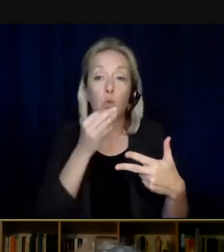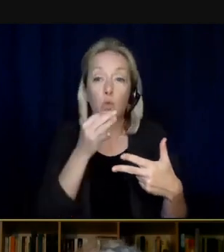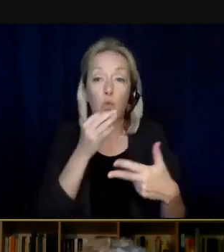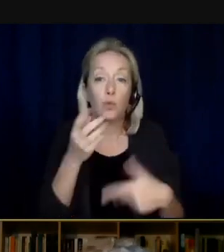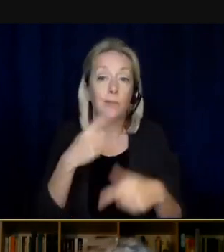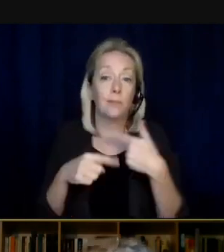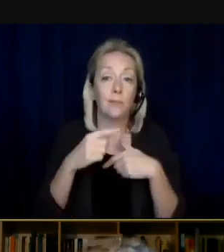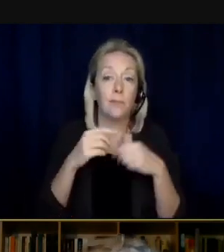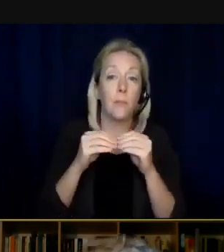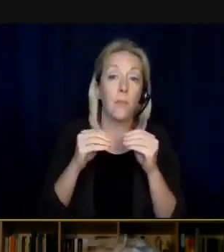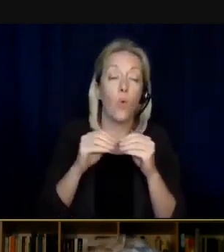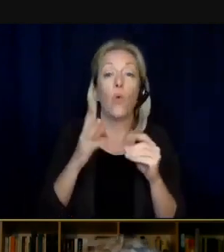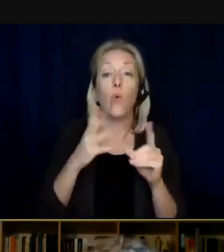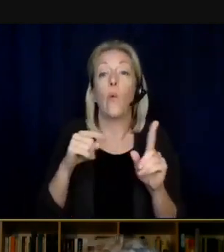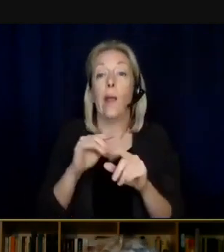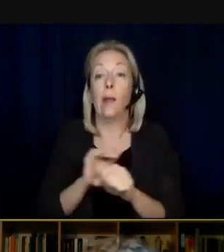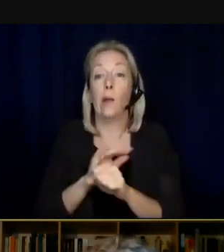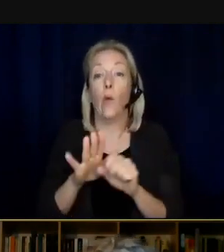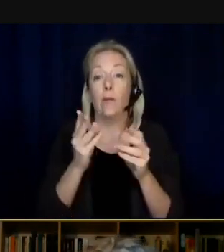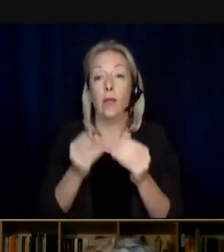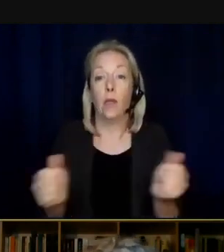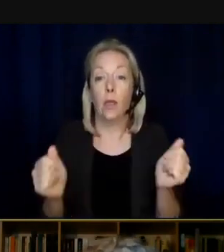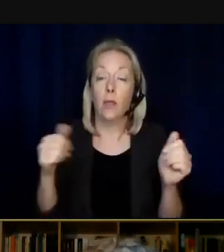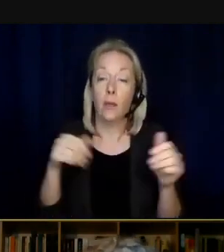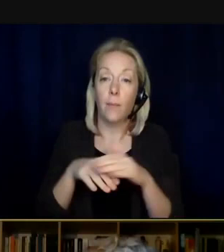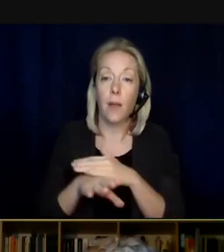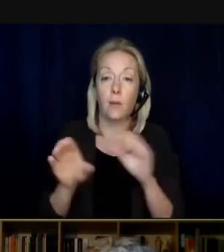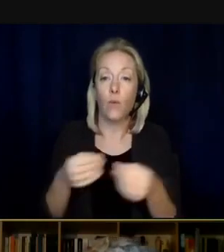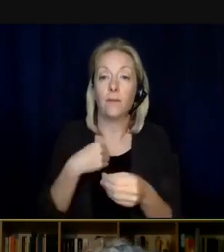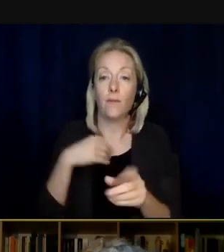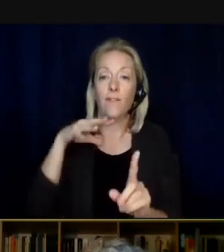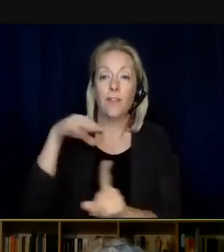into the office when COVID's over to do filming.